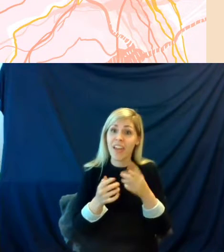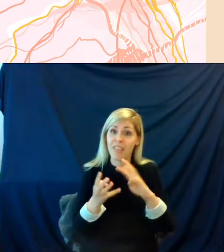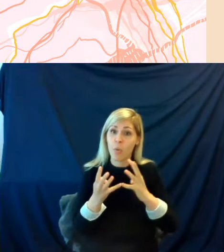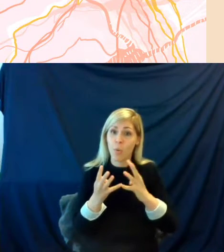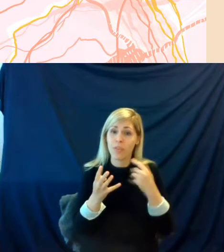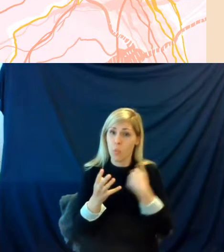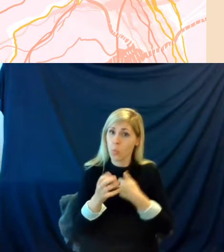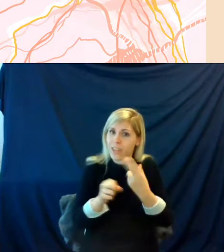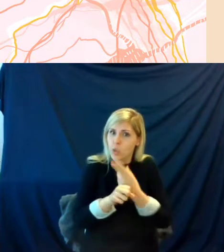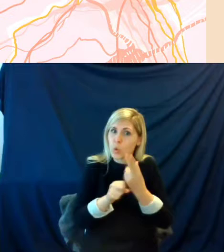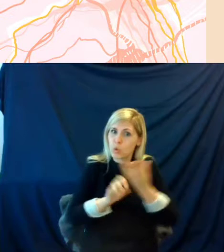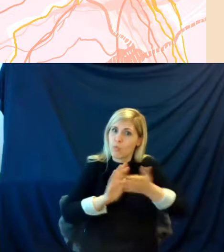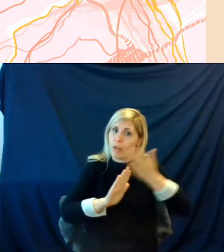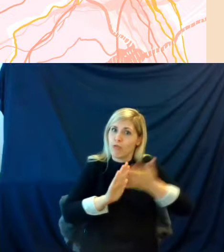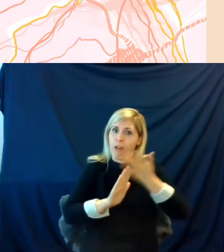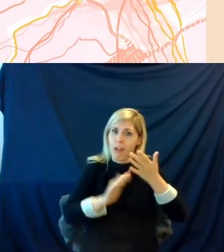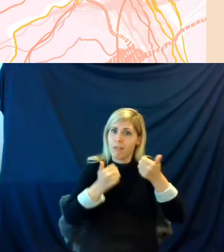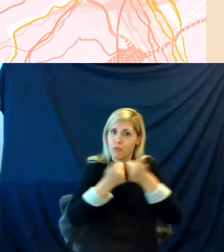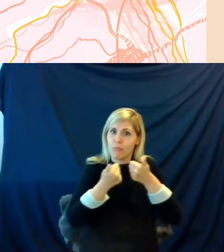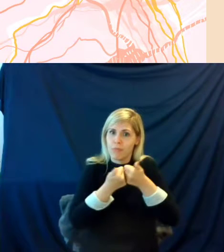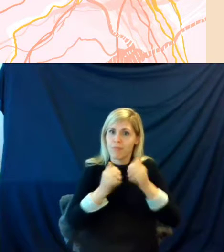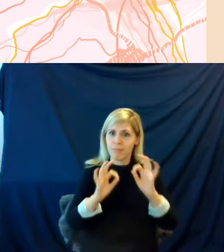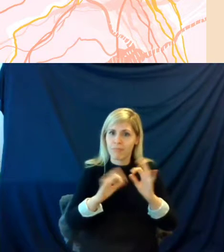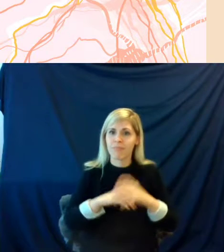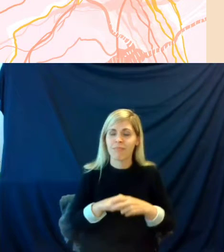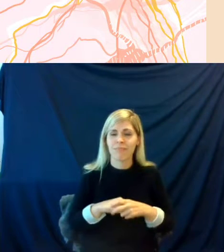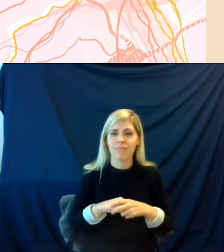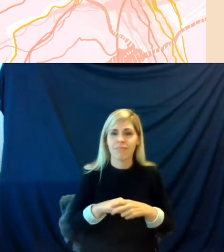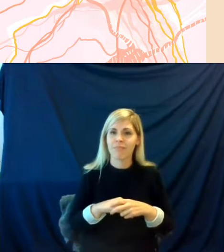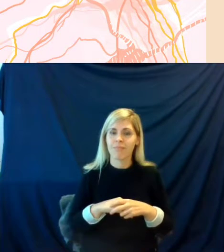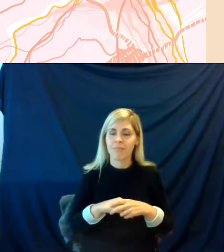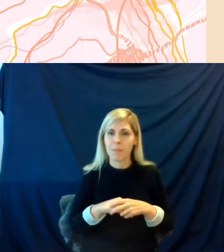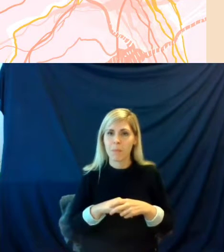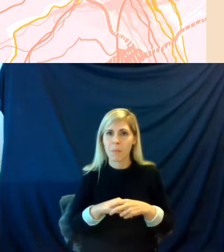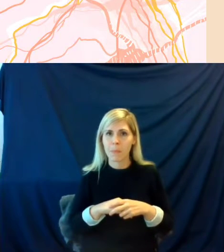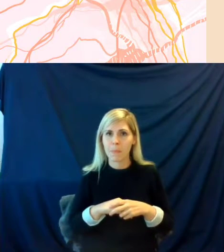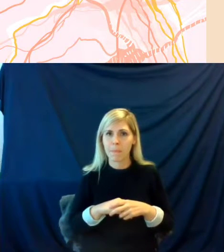game to be able to actually play the game when